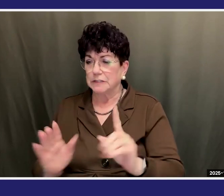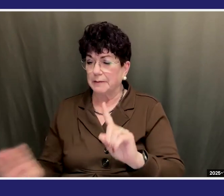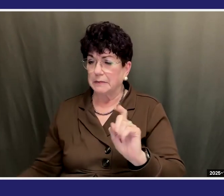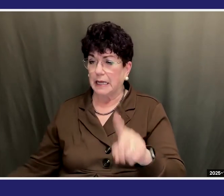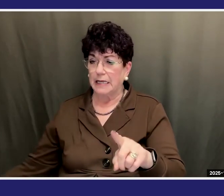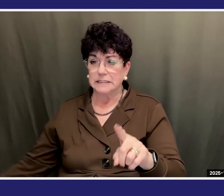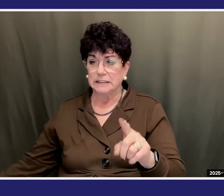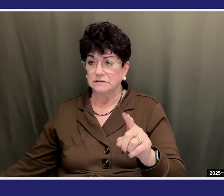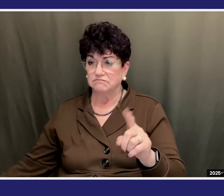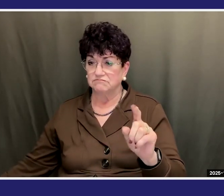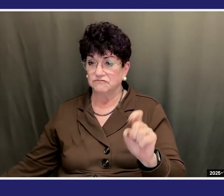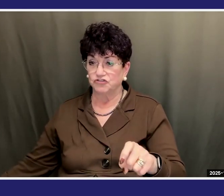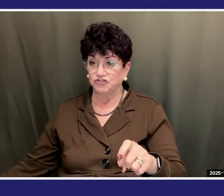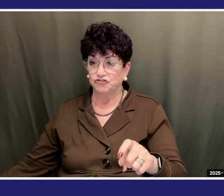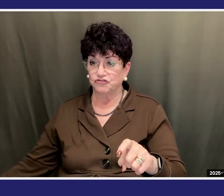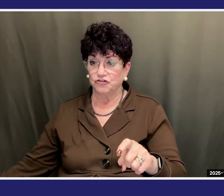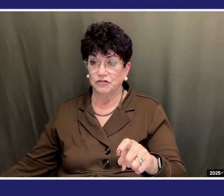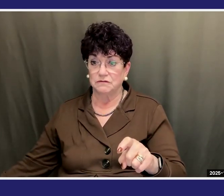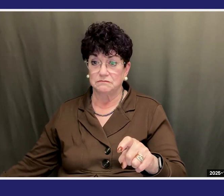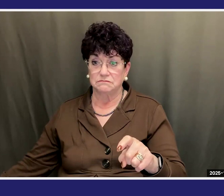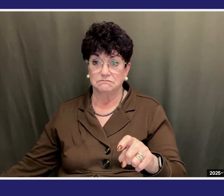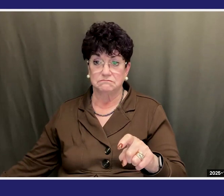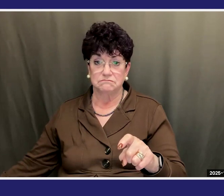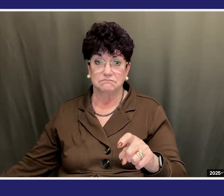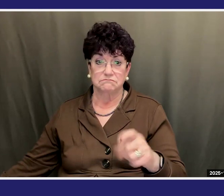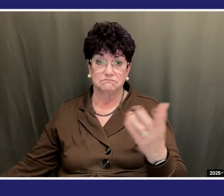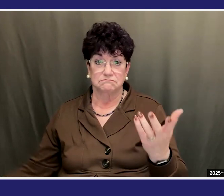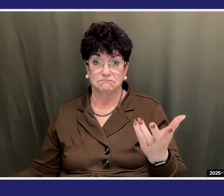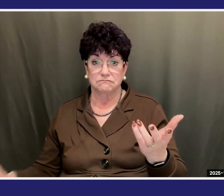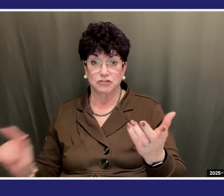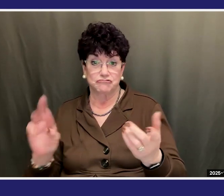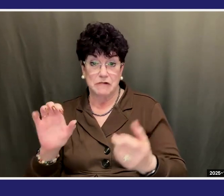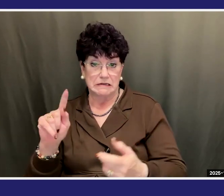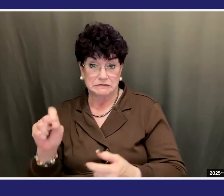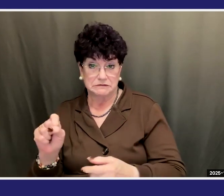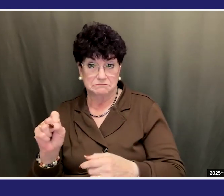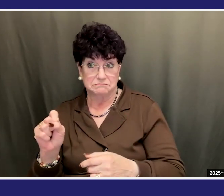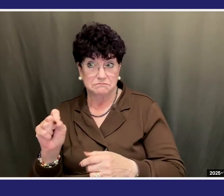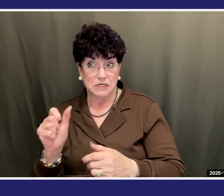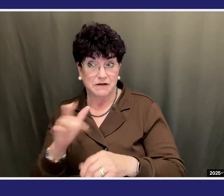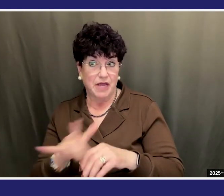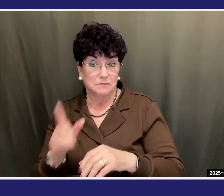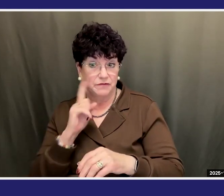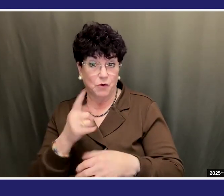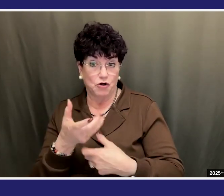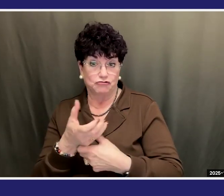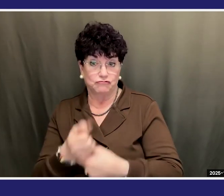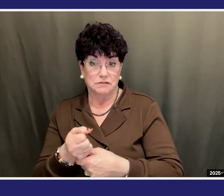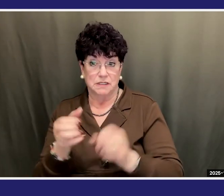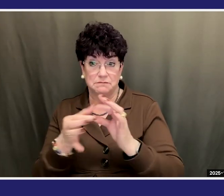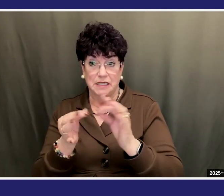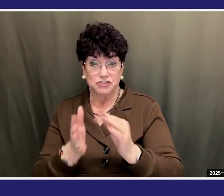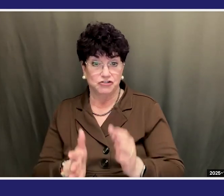whether the grants that are available for trusted messengers are going to be open to schools. I see you list CBOs. I'm not sure whether